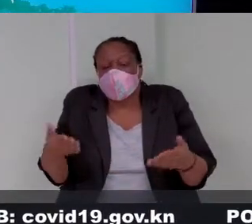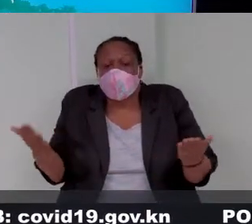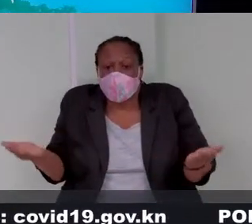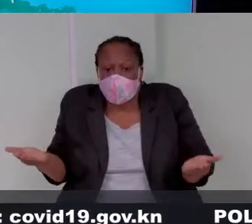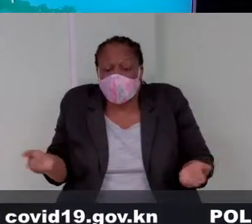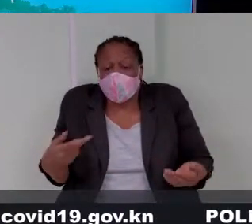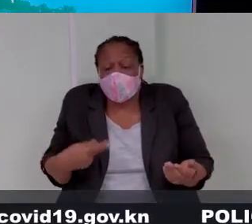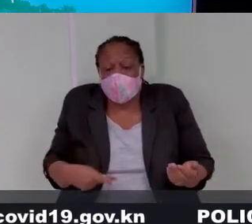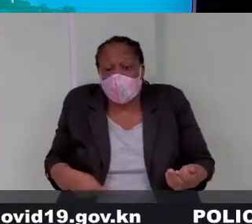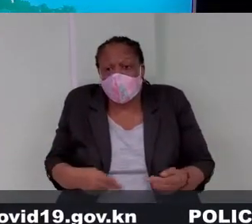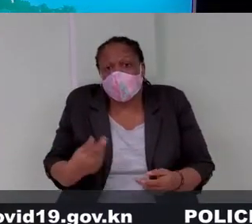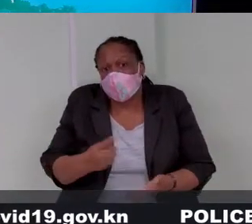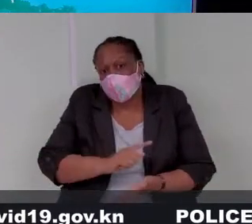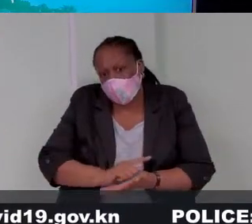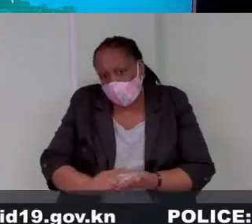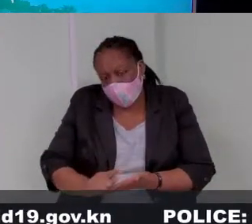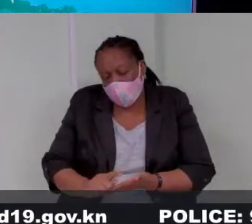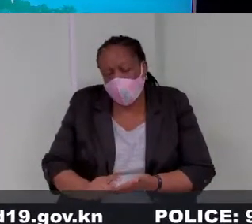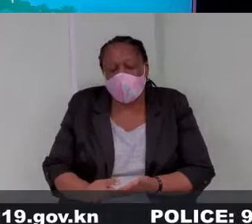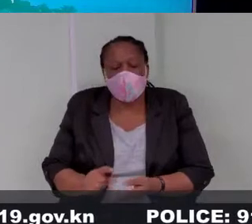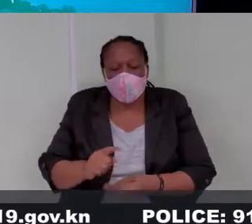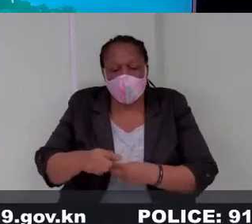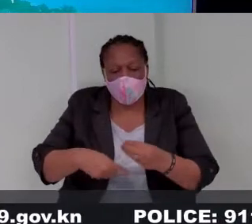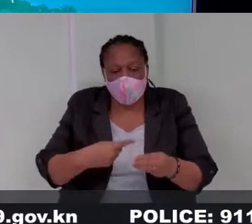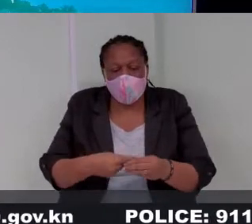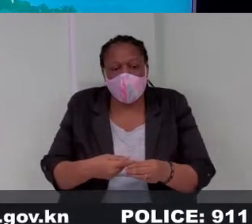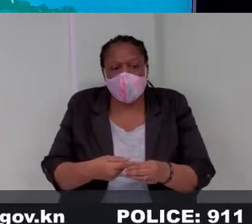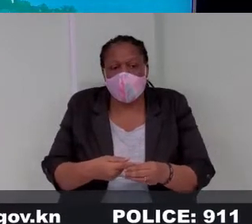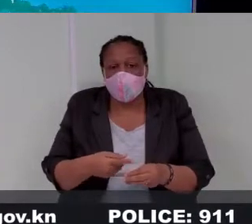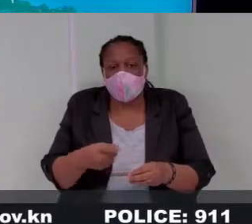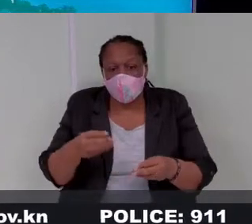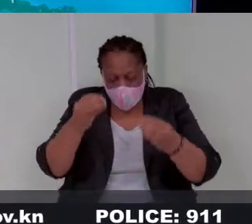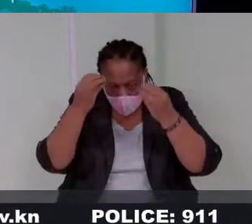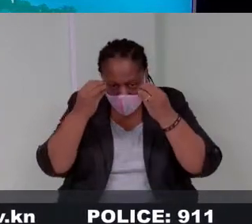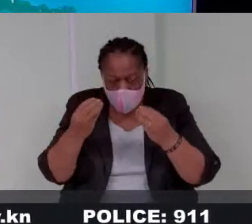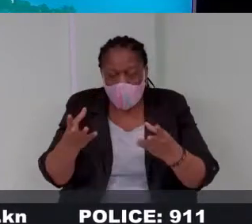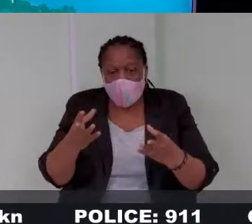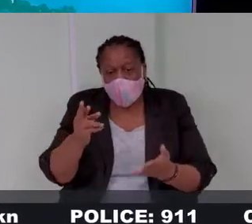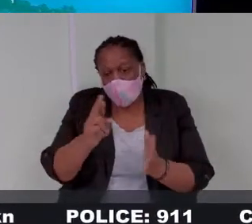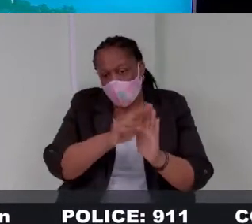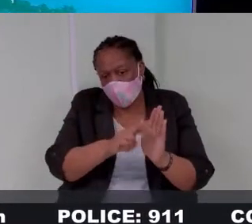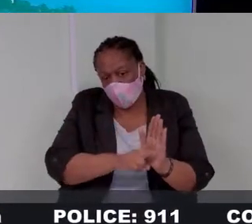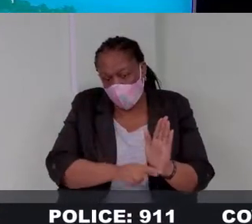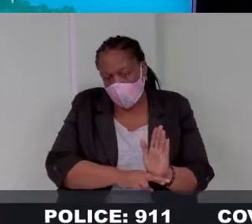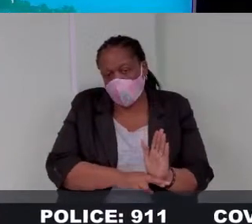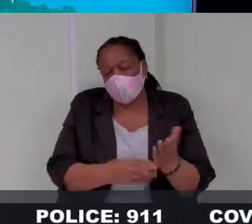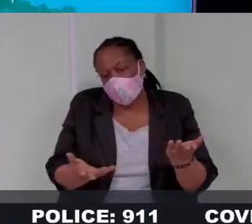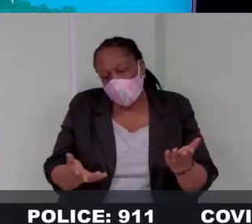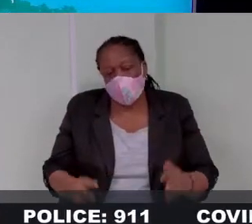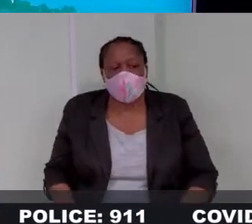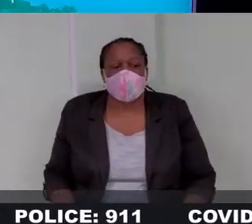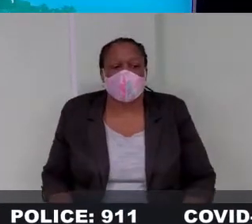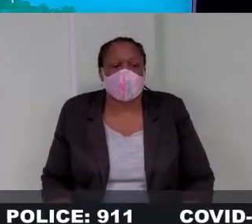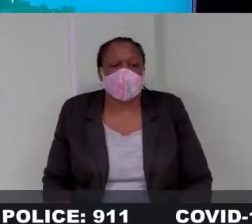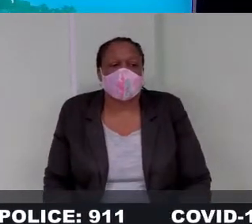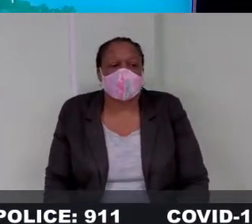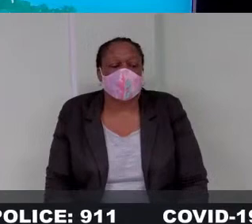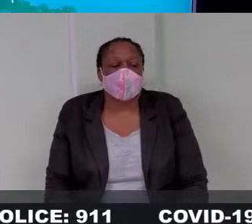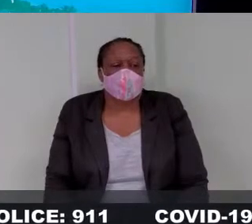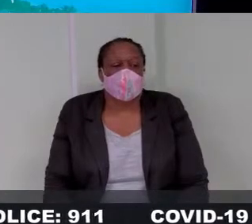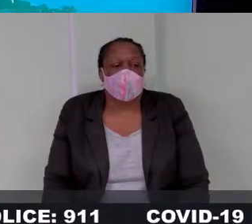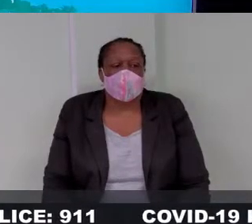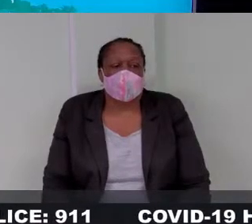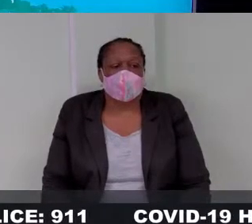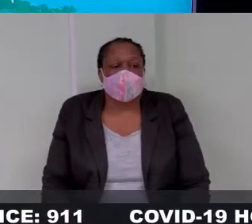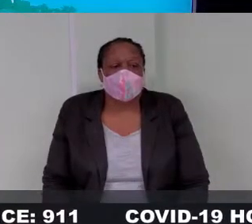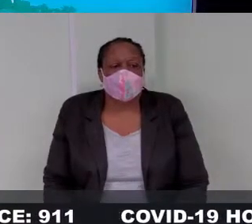District A and a member of the COVID-19 National Task Force, to give us the